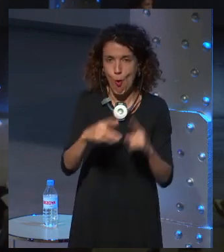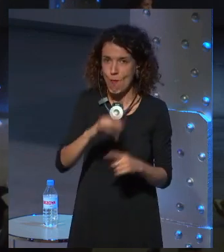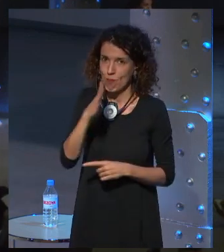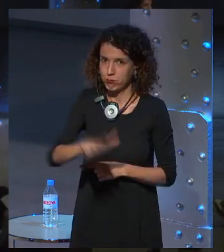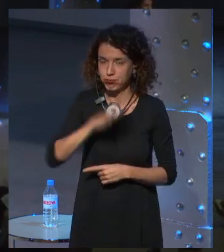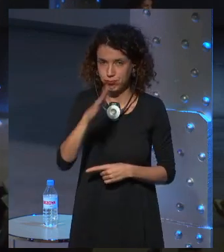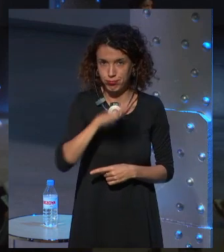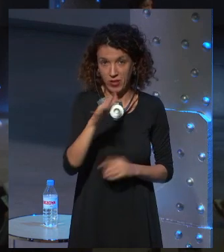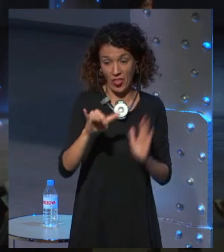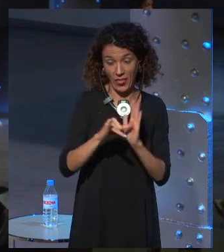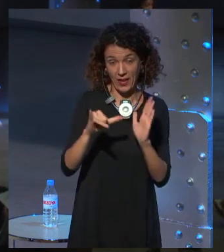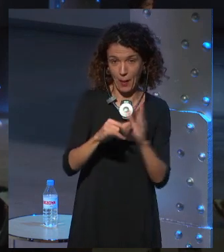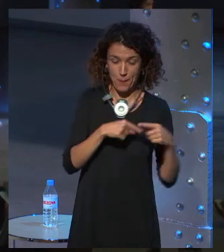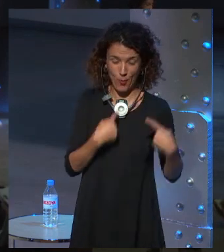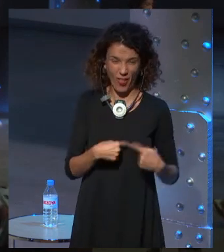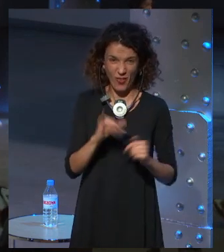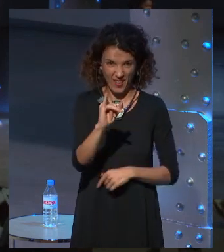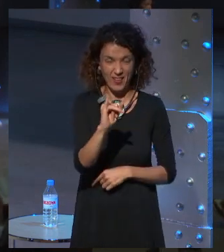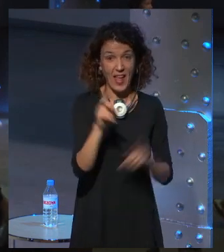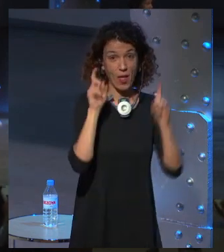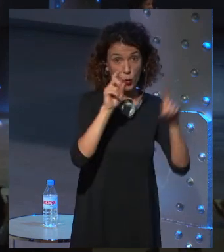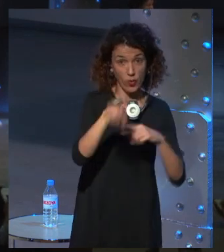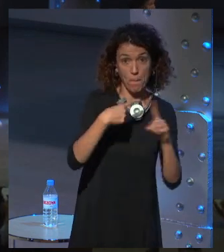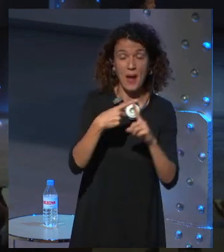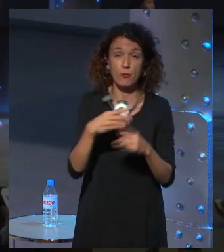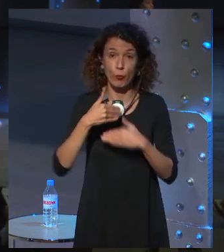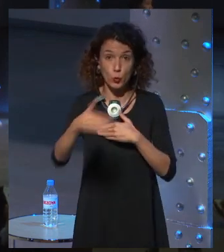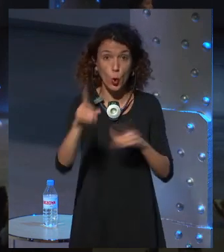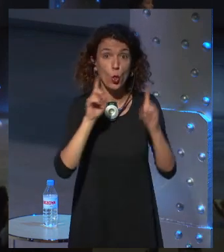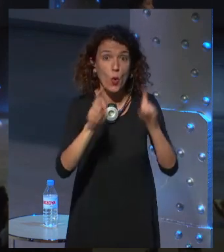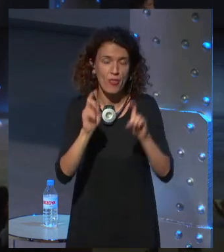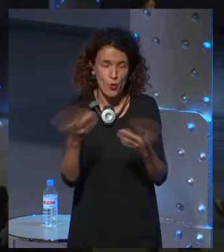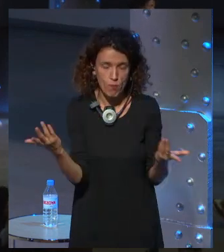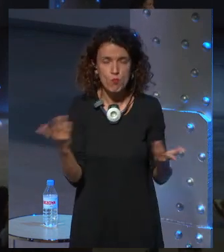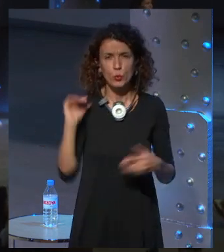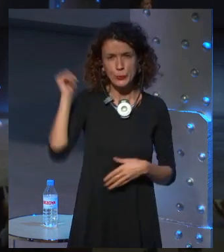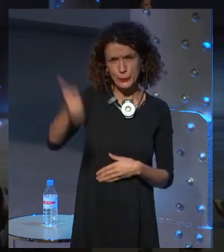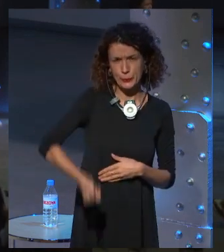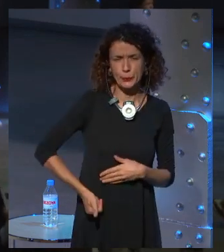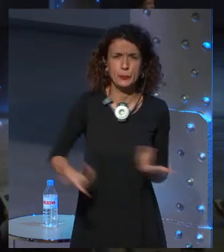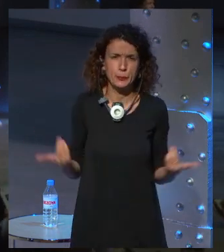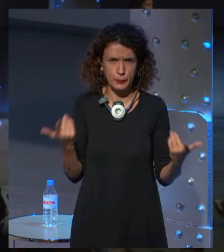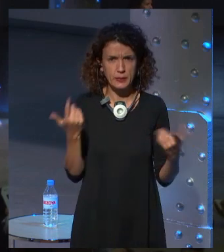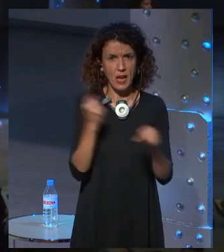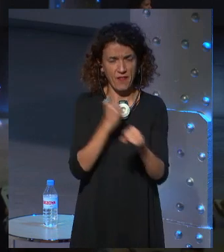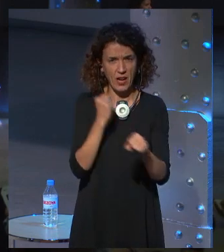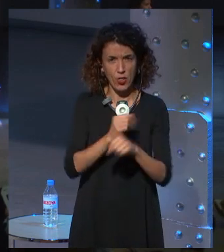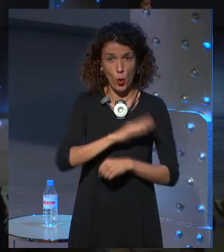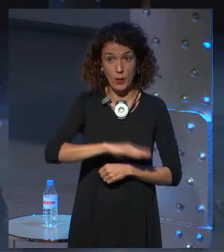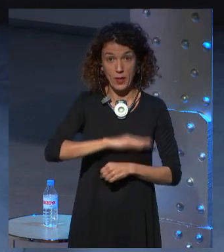So as David said, I've been working in the field of education for basically my entire adult life.